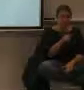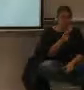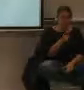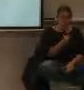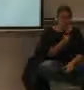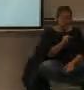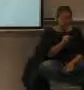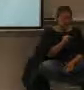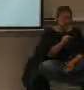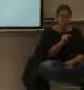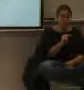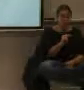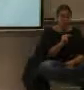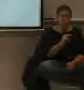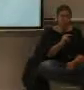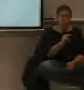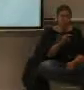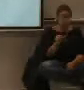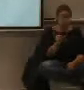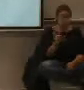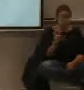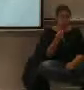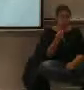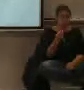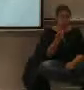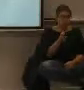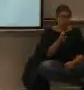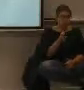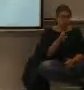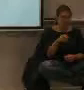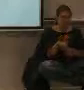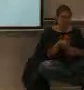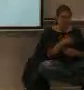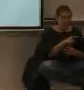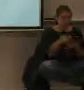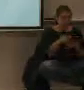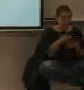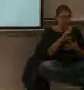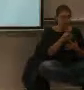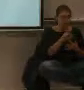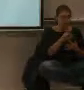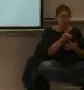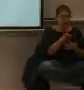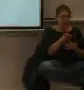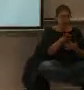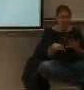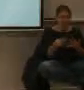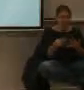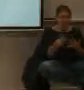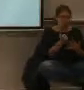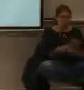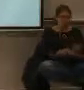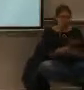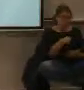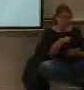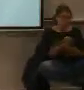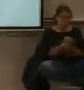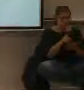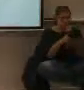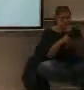mimics, and other hormone mimics in those, caffeine, drugs that we